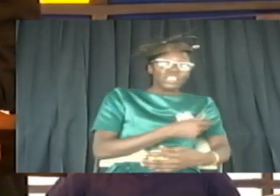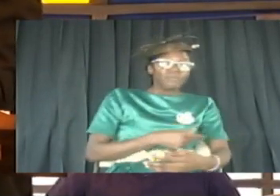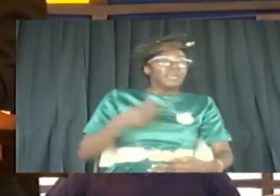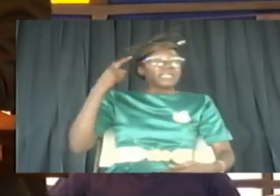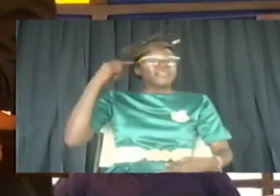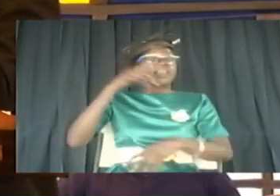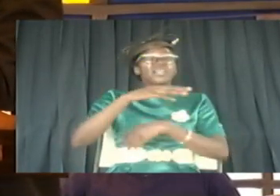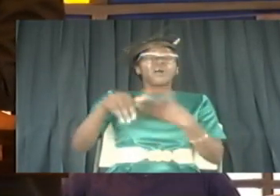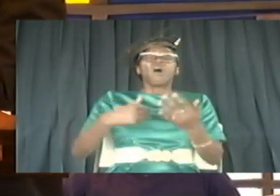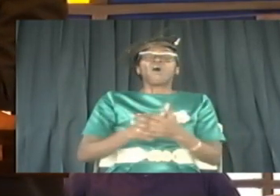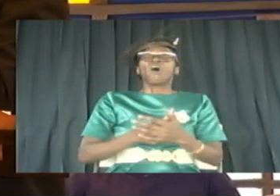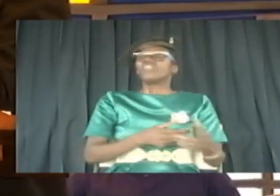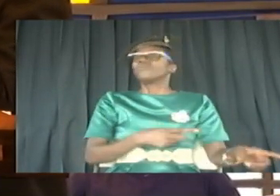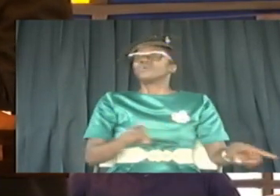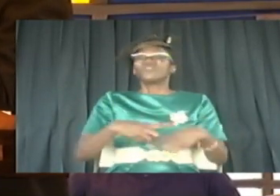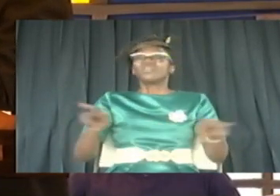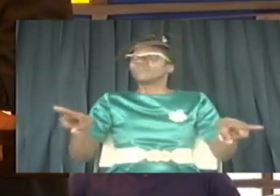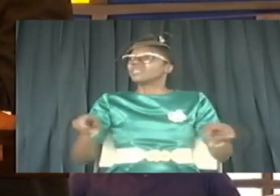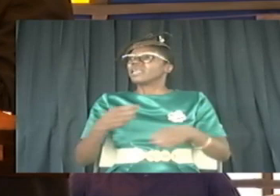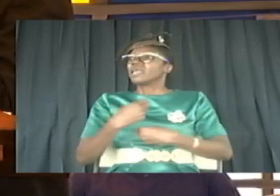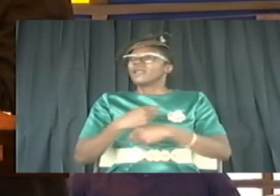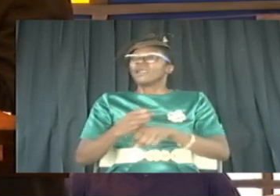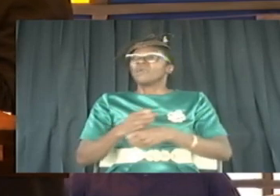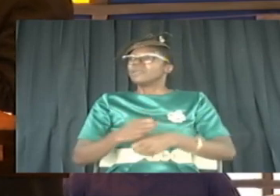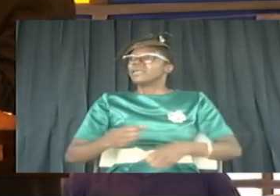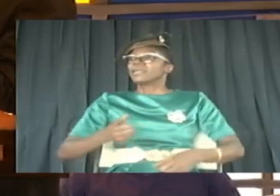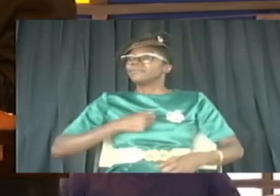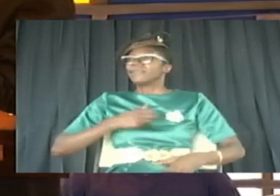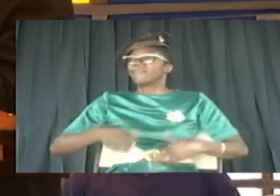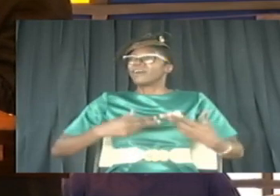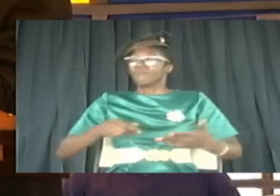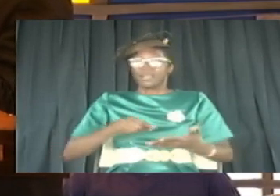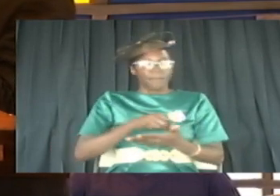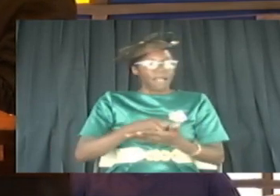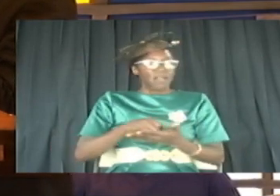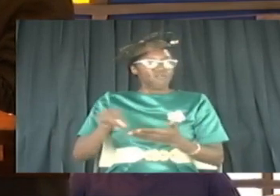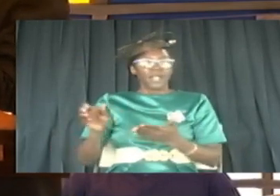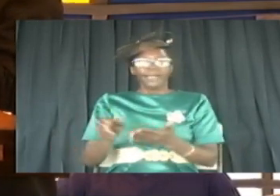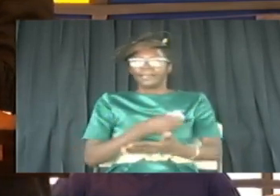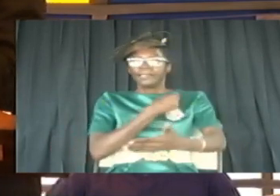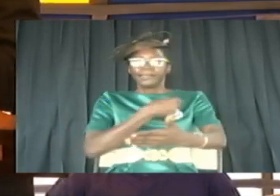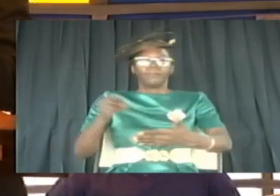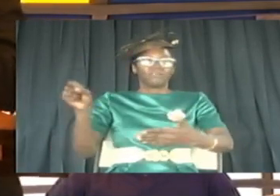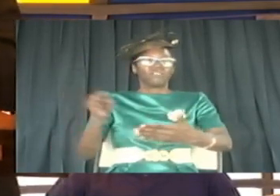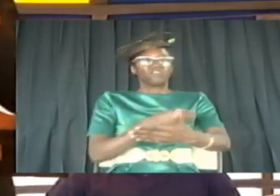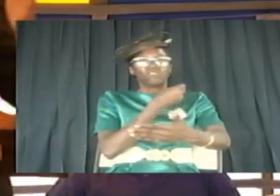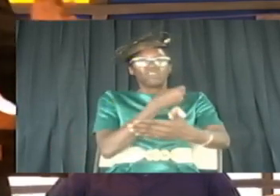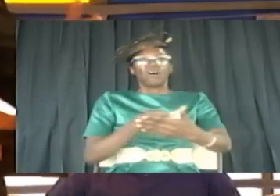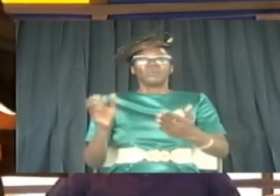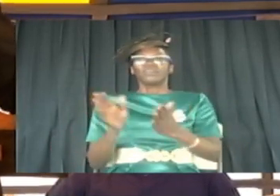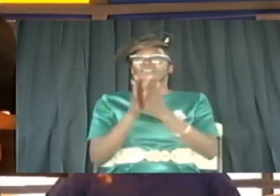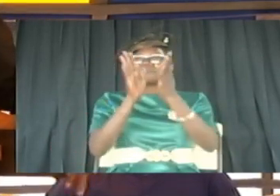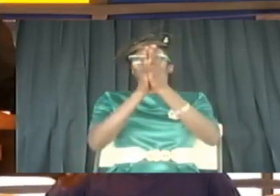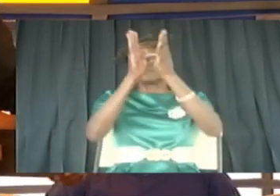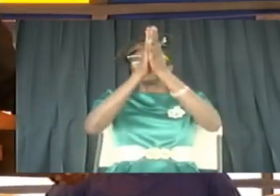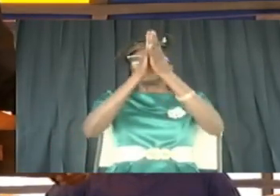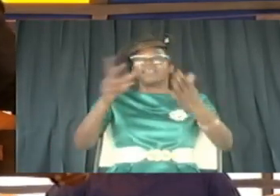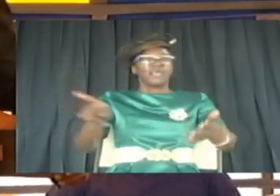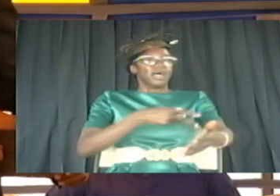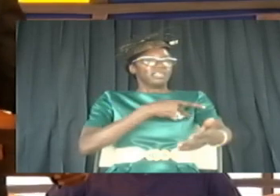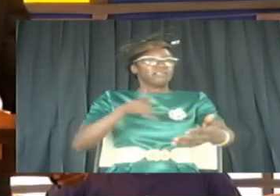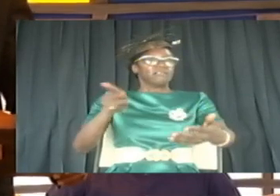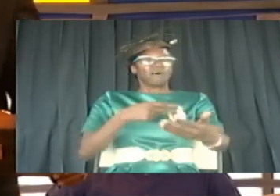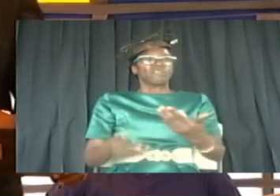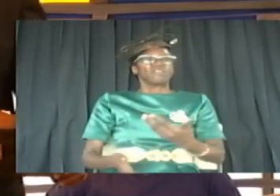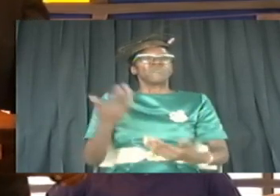happy by writing songs of praise and writing psalms to the Most High